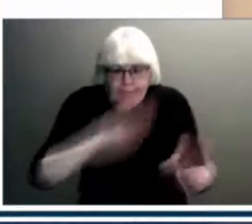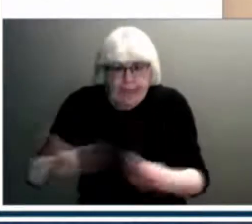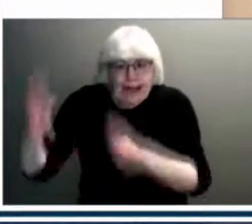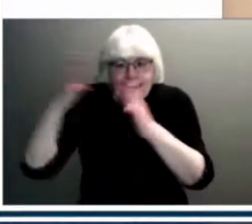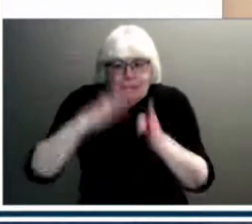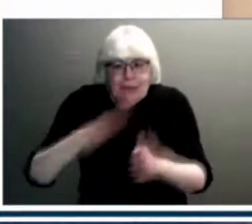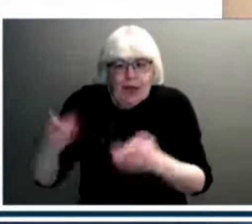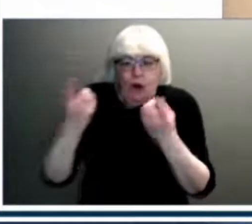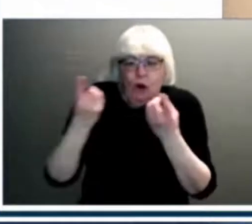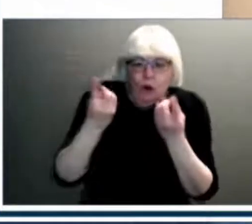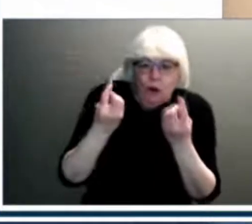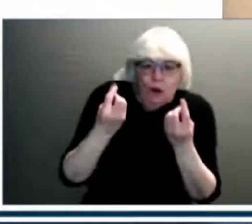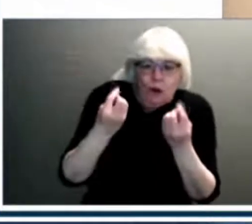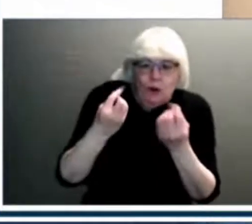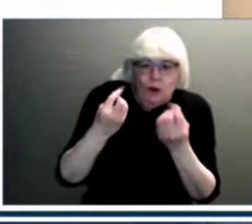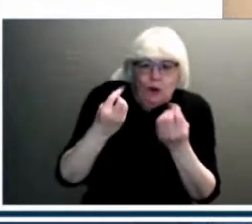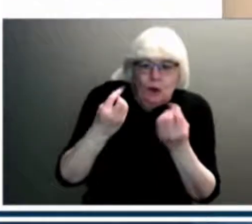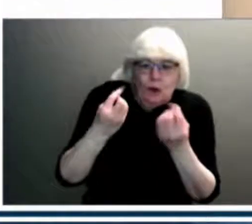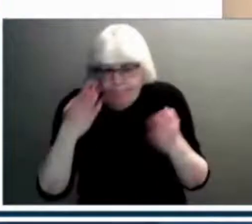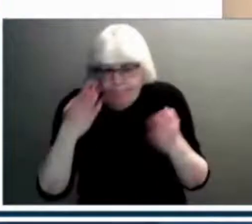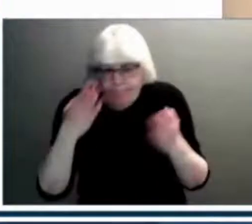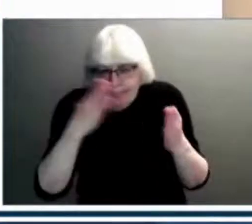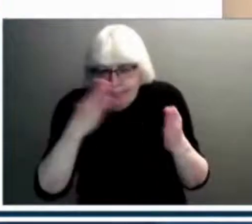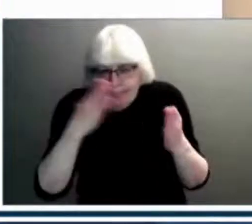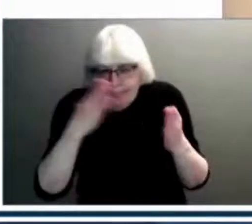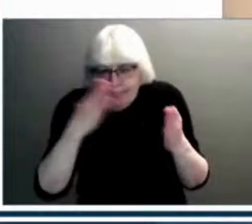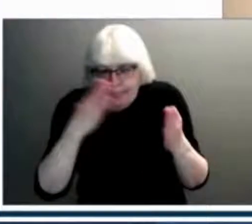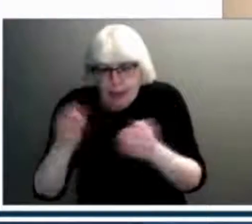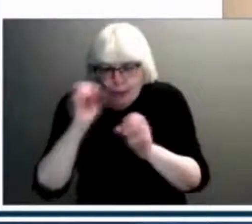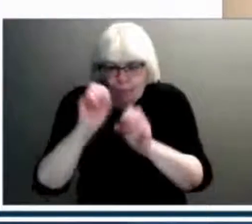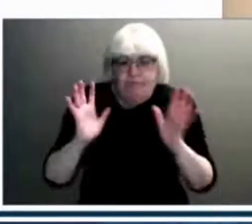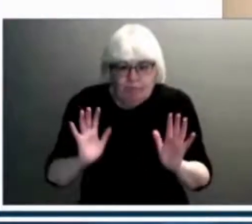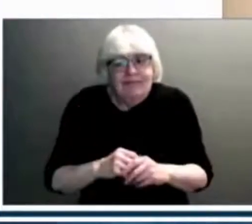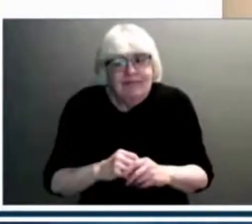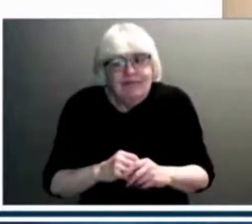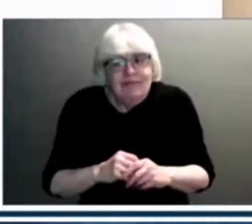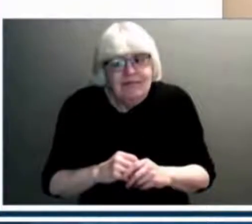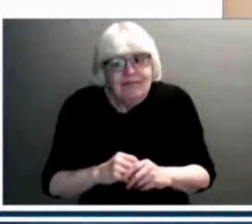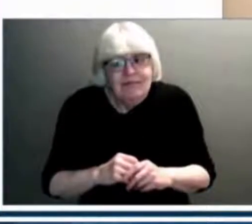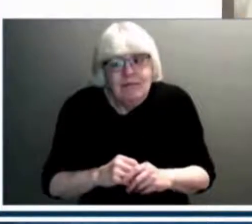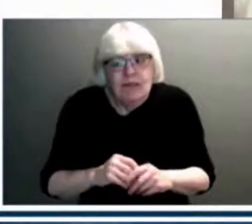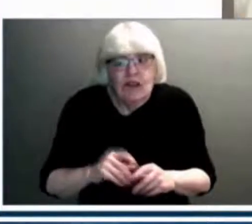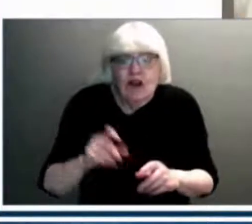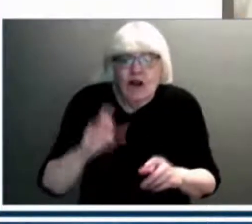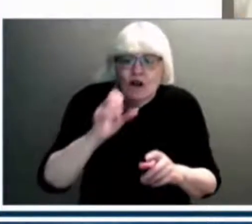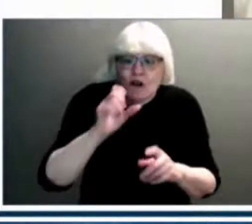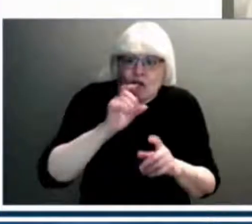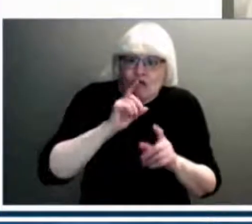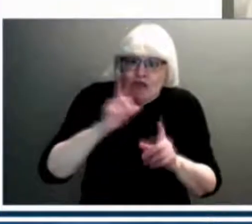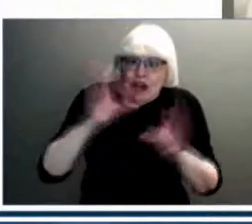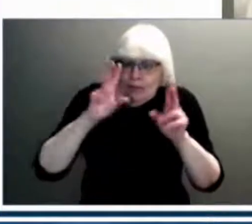build. But that is really more for planning purposes.